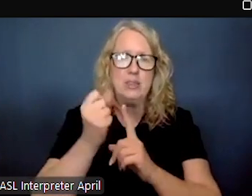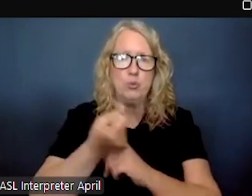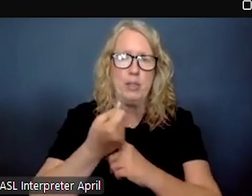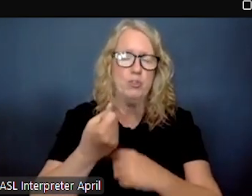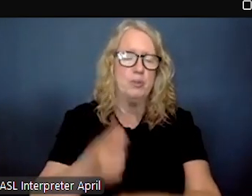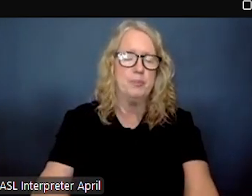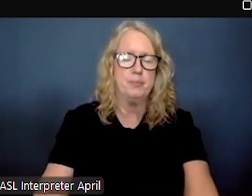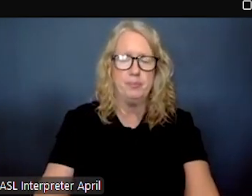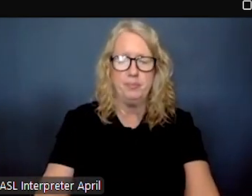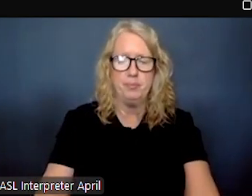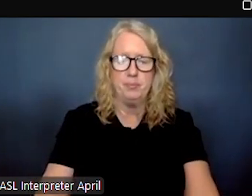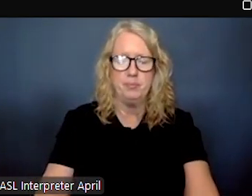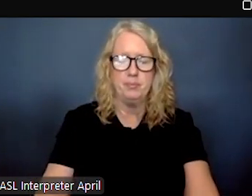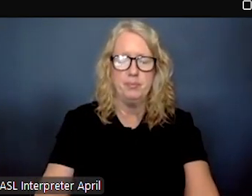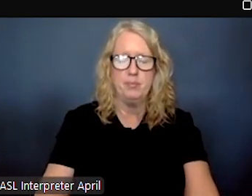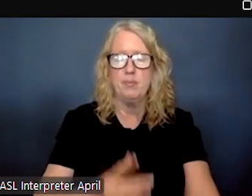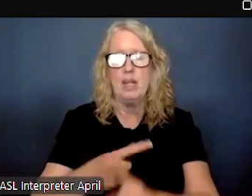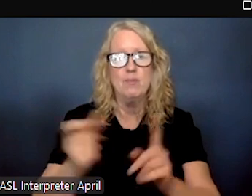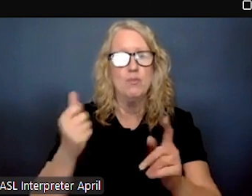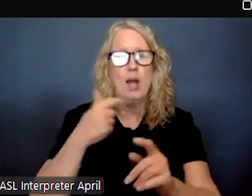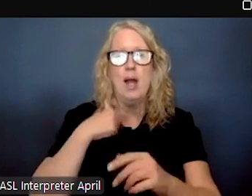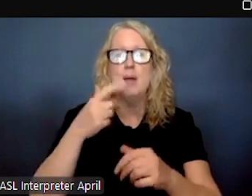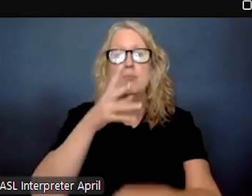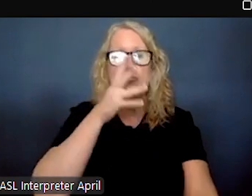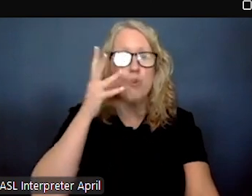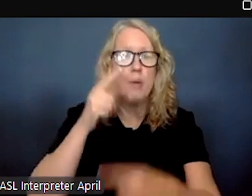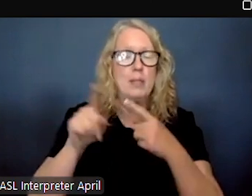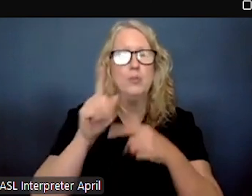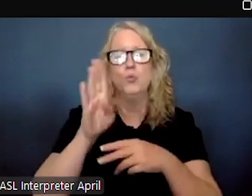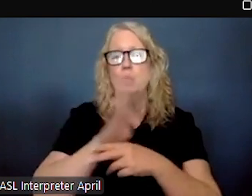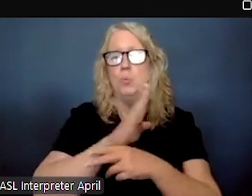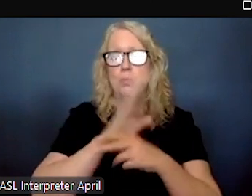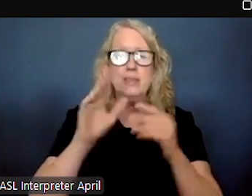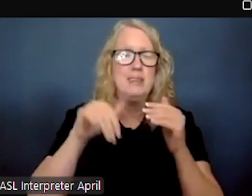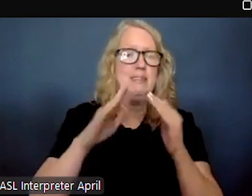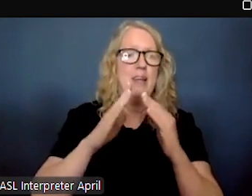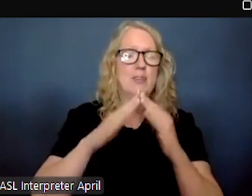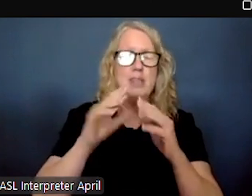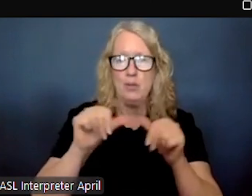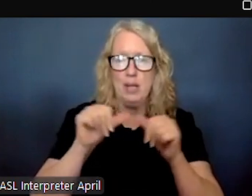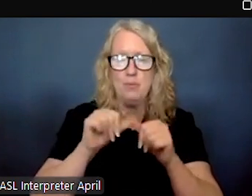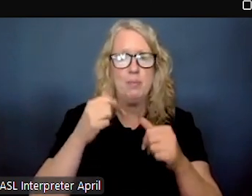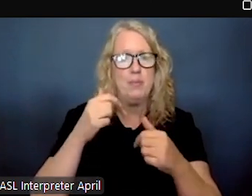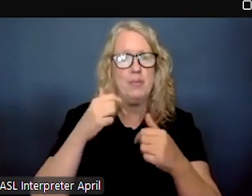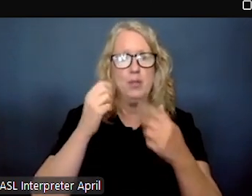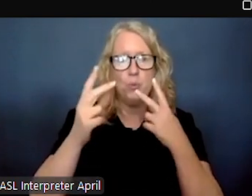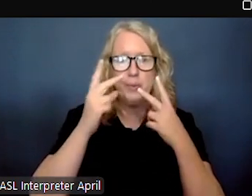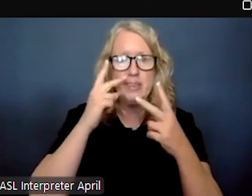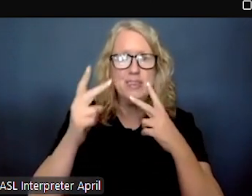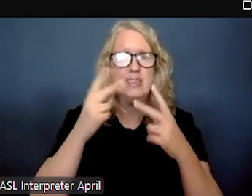can be anywhere from rural to busy downtown areas, and we tend to see that it's a scalable model that works wherever you